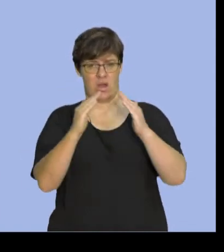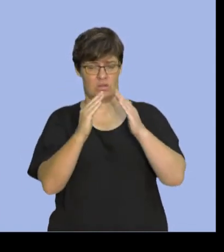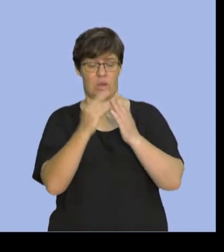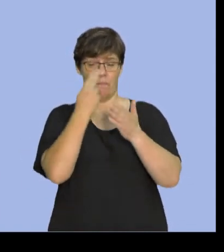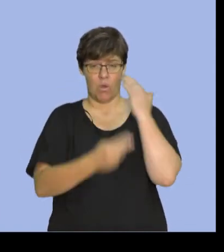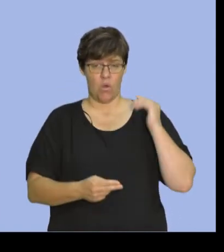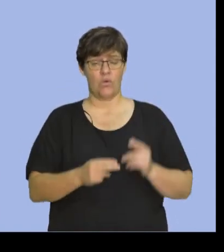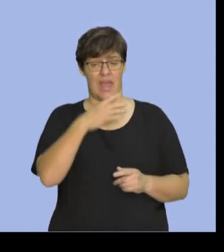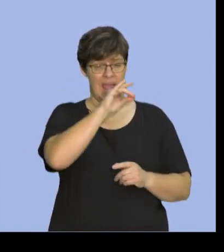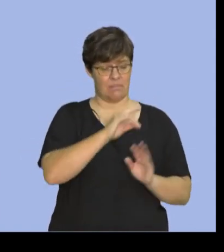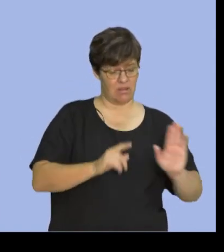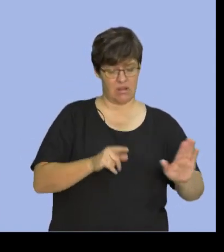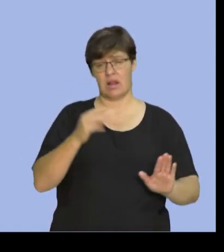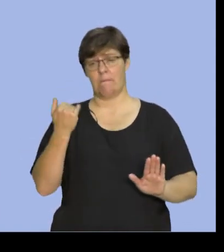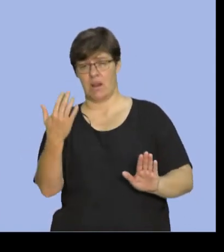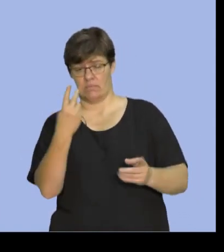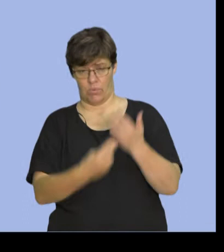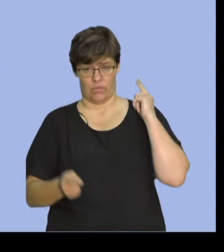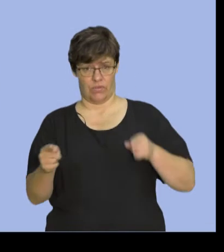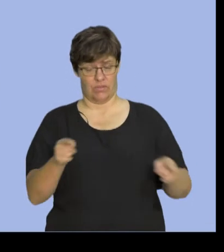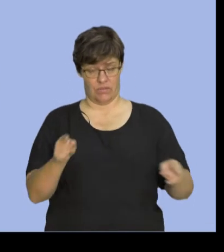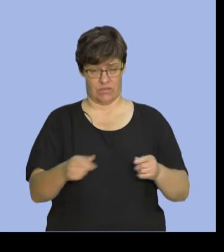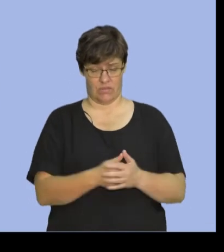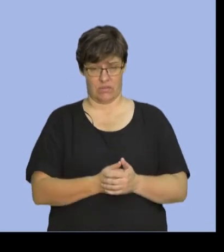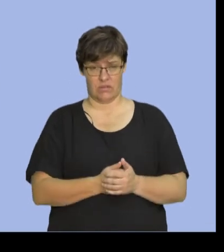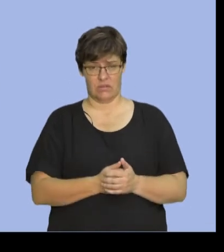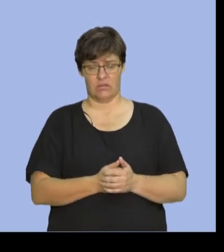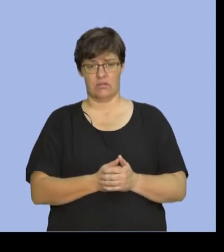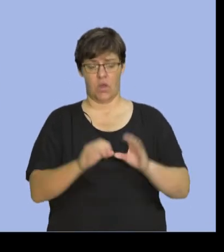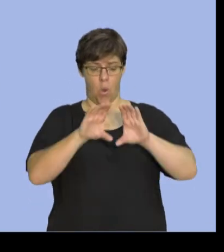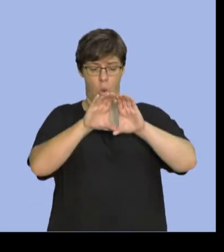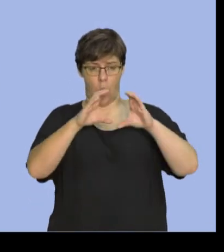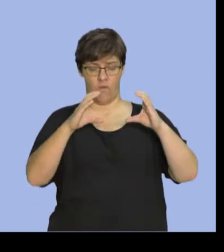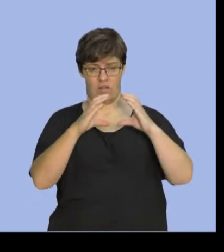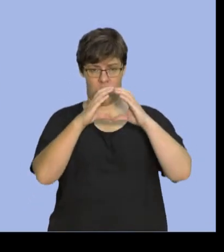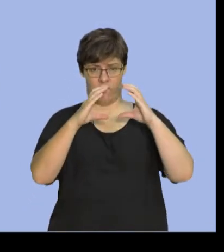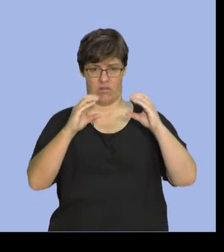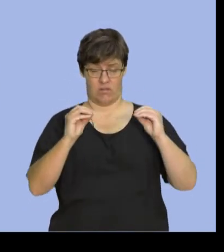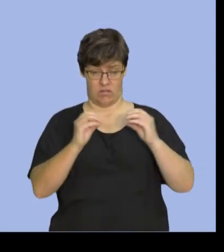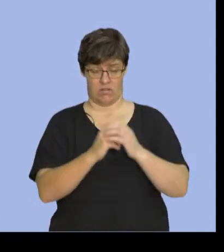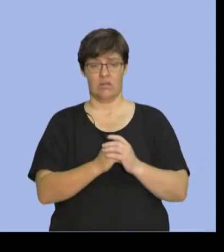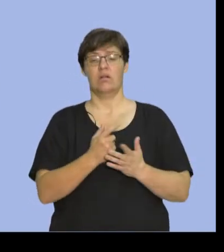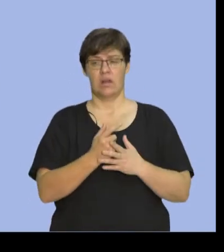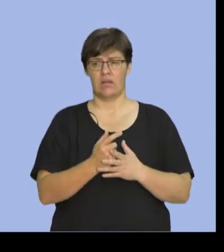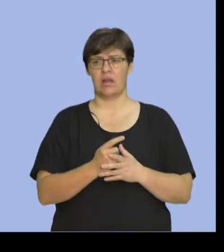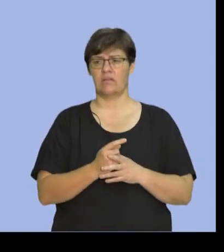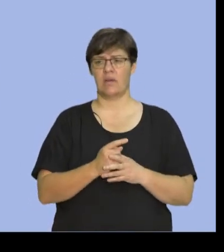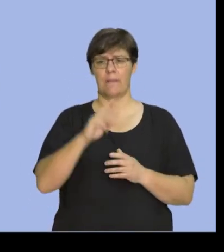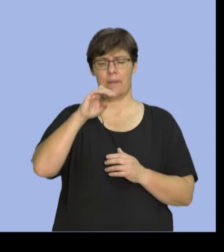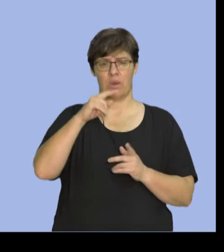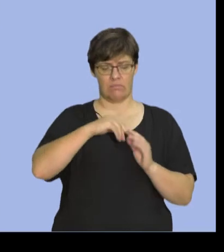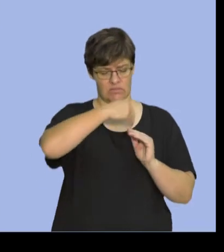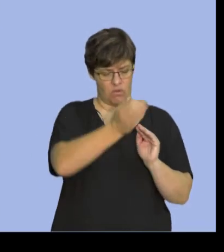cells and your animal cells. It's an oval-shaped structure which is made up of folds of membranes